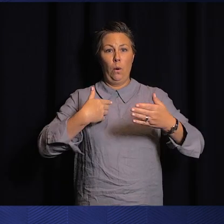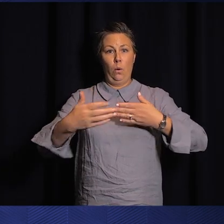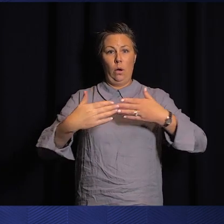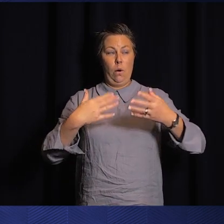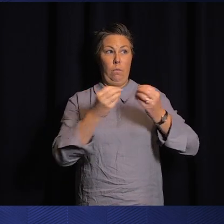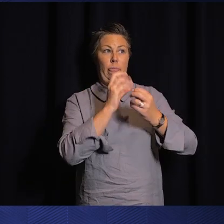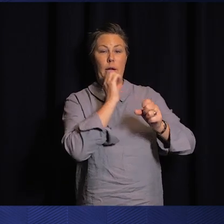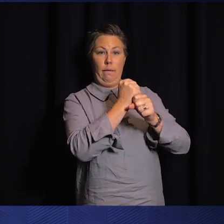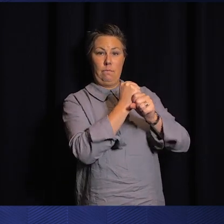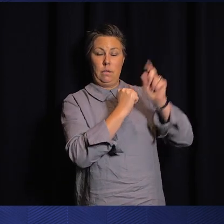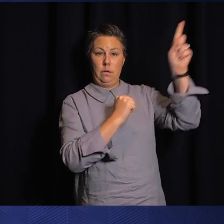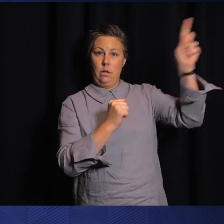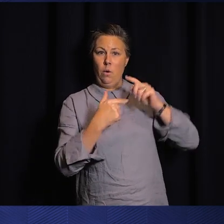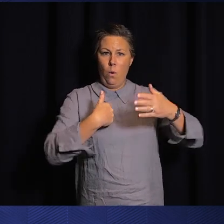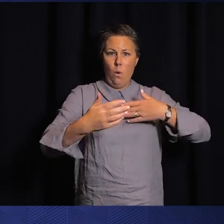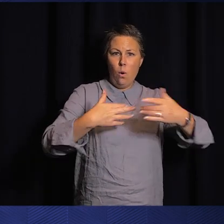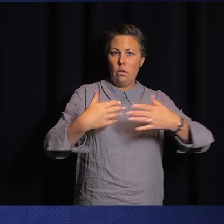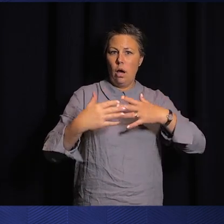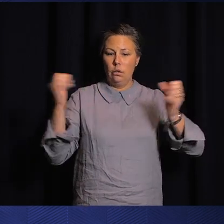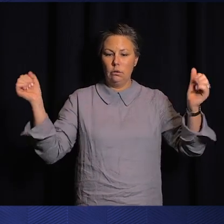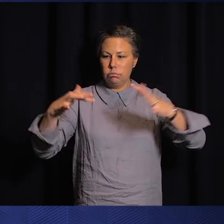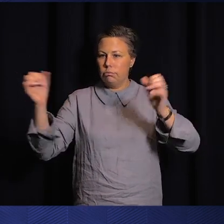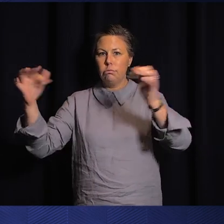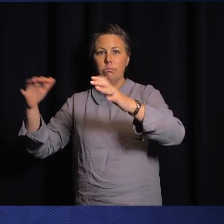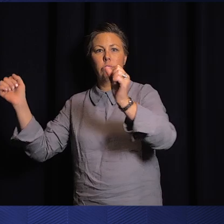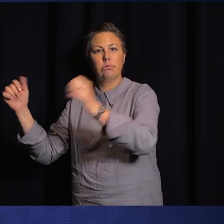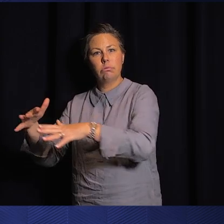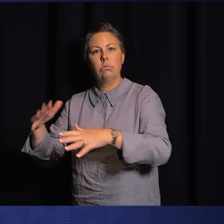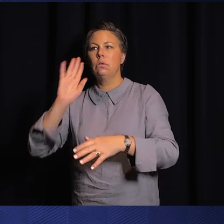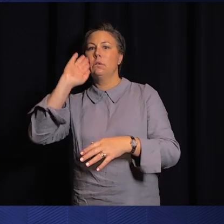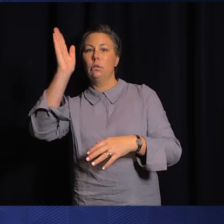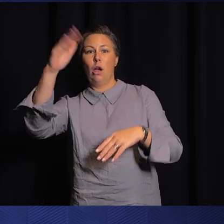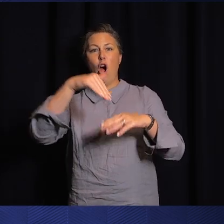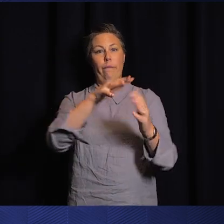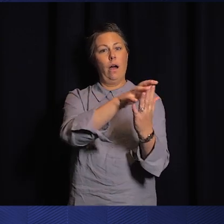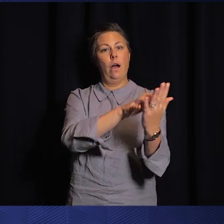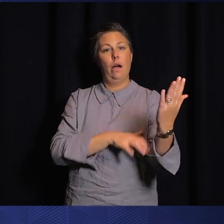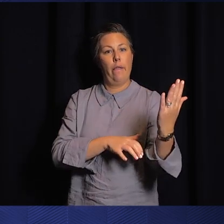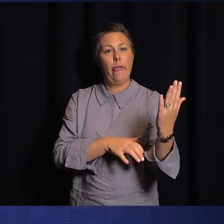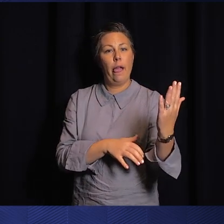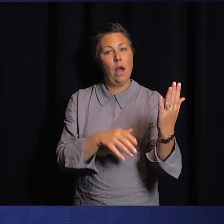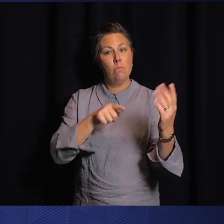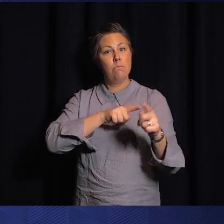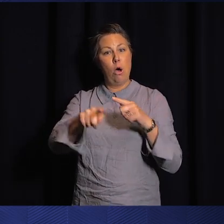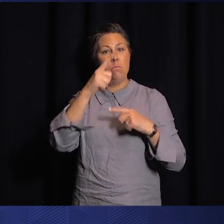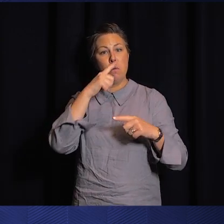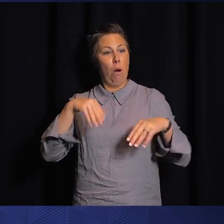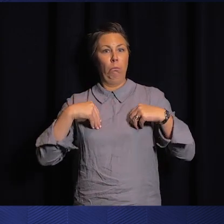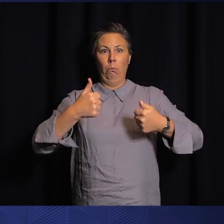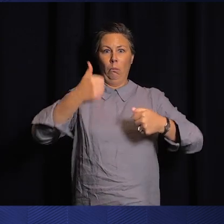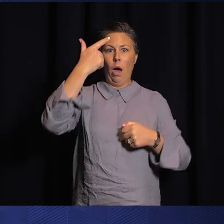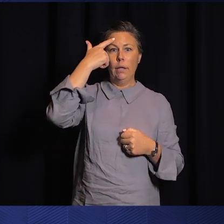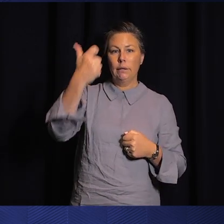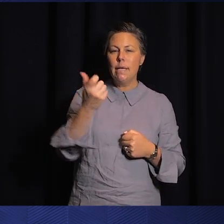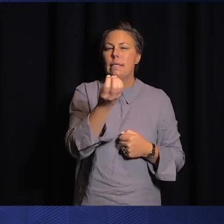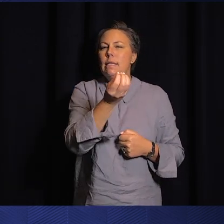governments, agencies, and everyone. It's well received by everyone, but there are some hurdles. Like in Nepal and other countries in the